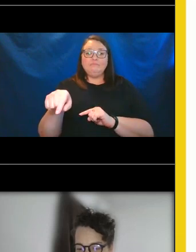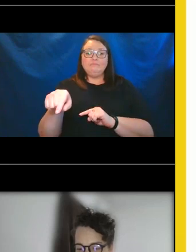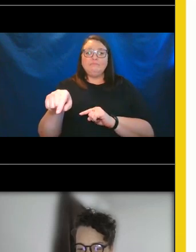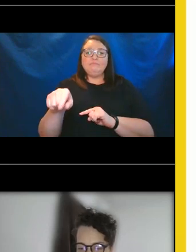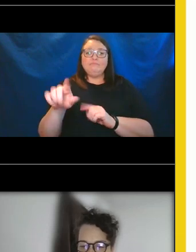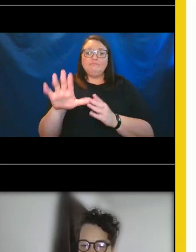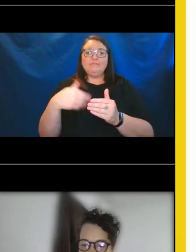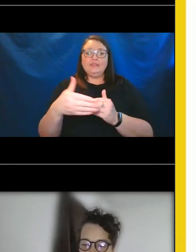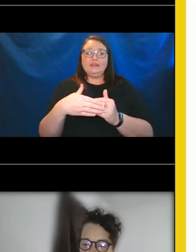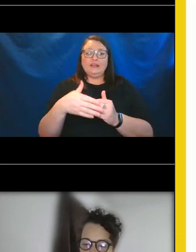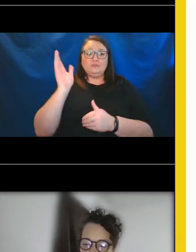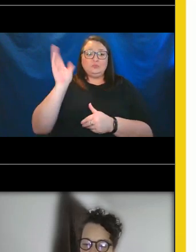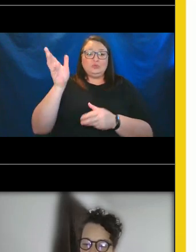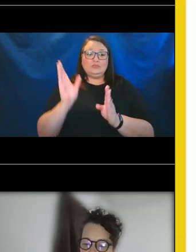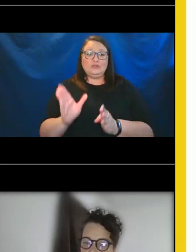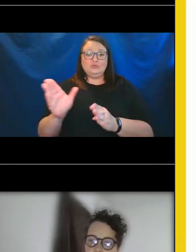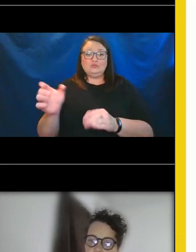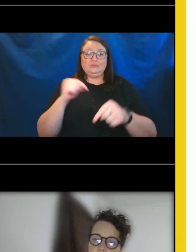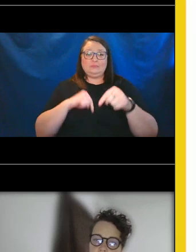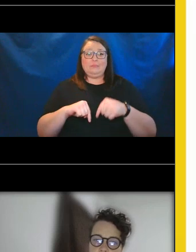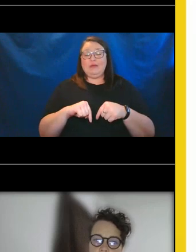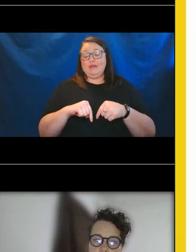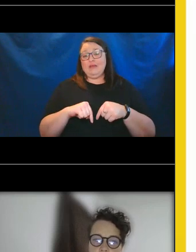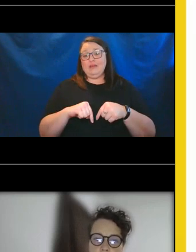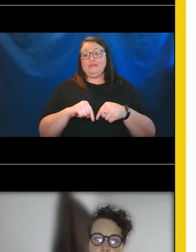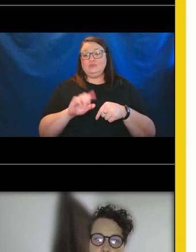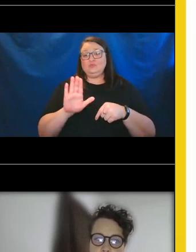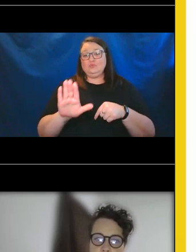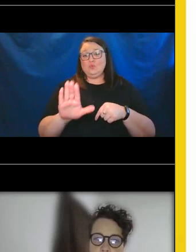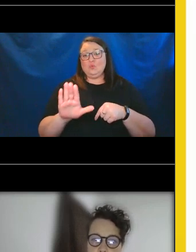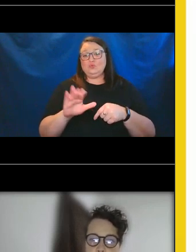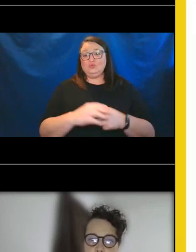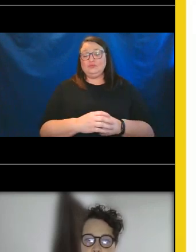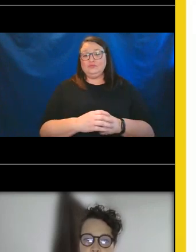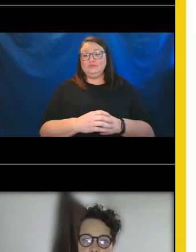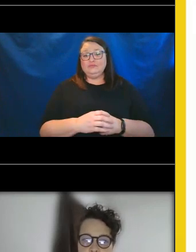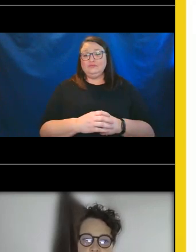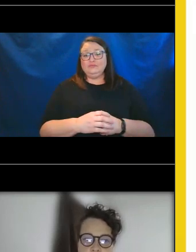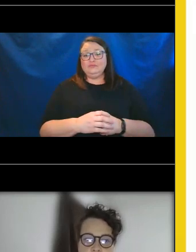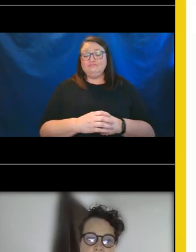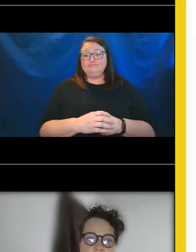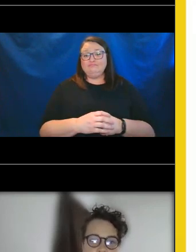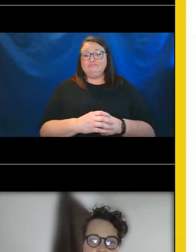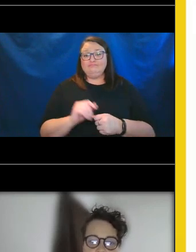next presenters and come back as you get this figured out.